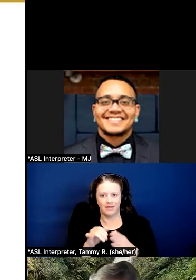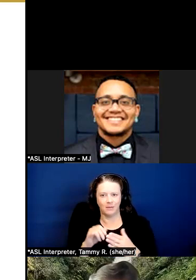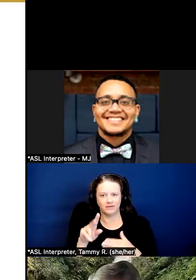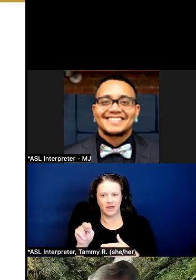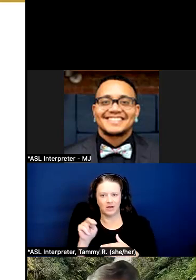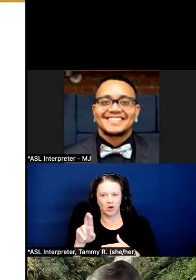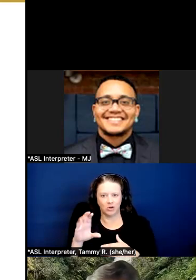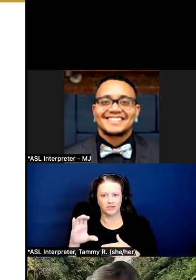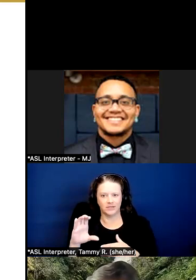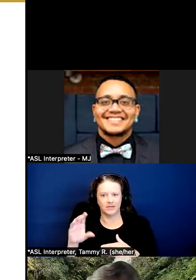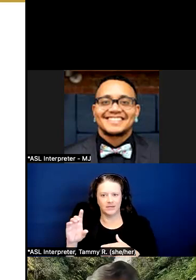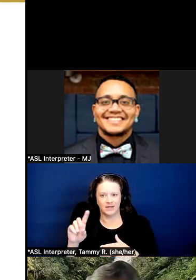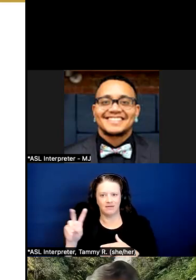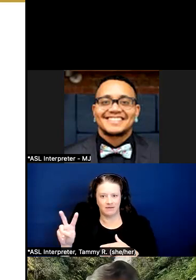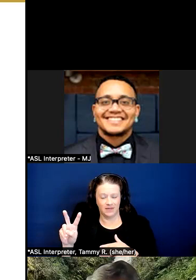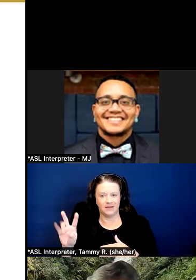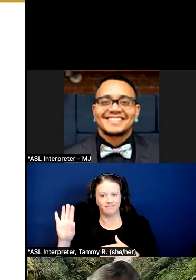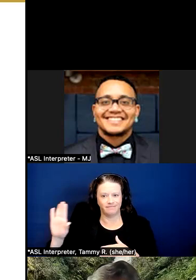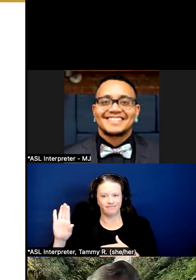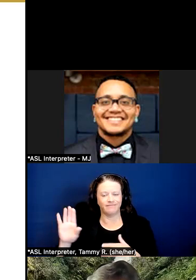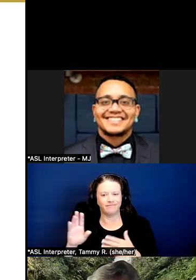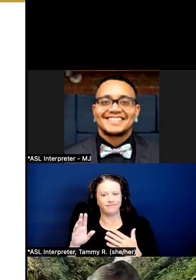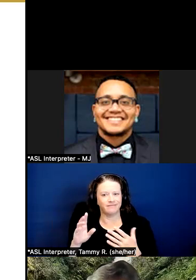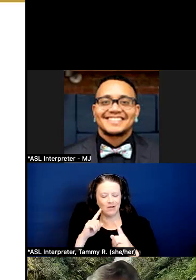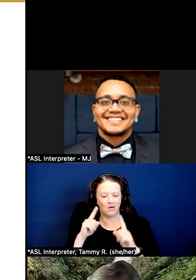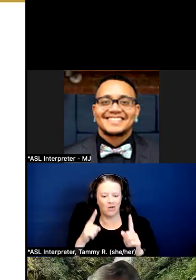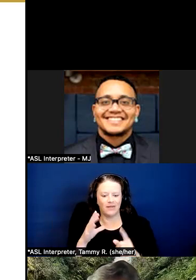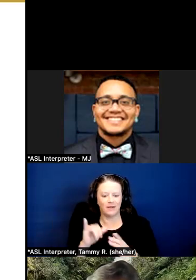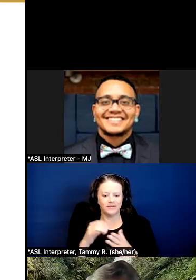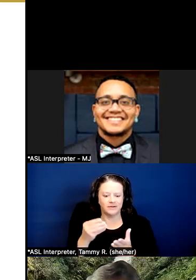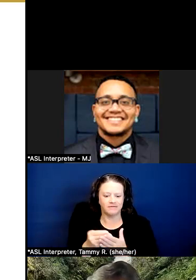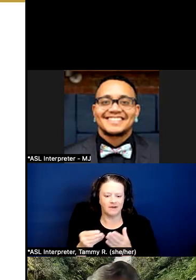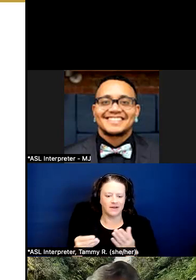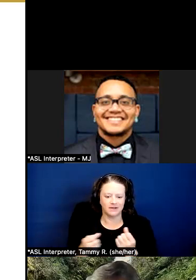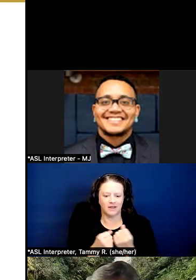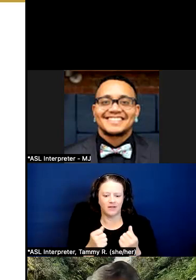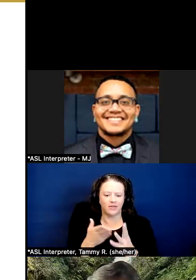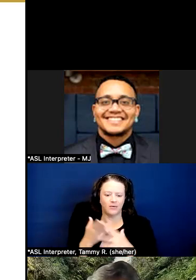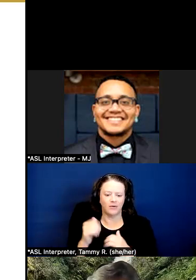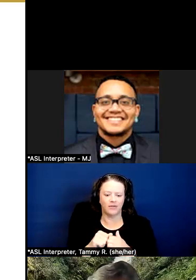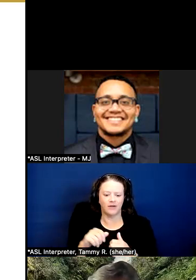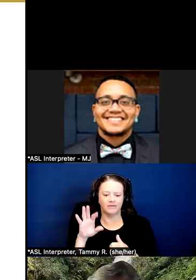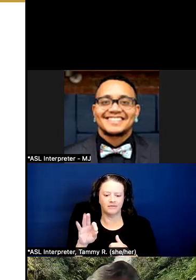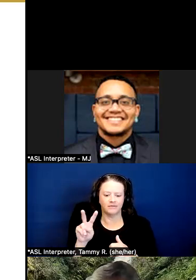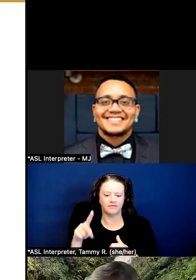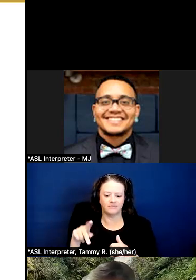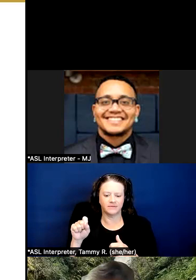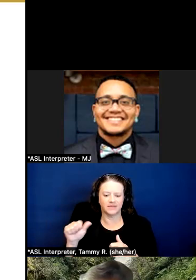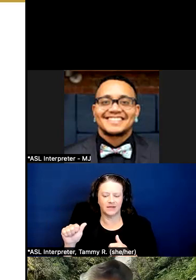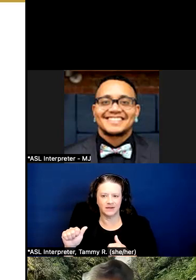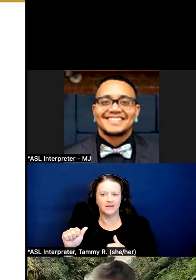it was funded through the FIPSA office. So I guess that's more a question for Shondell and